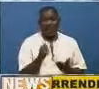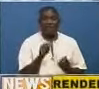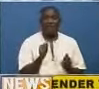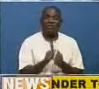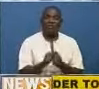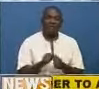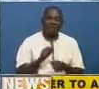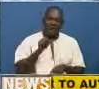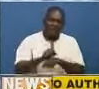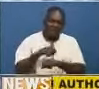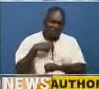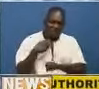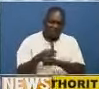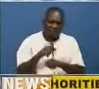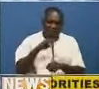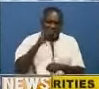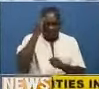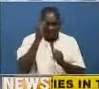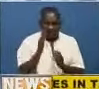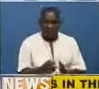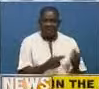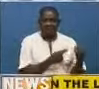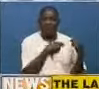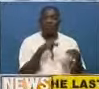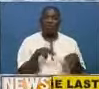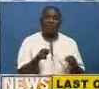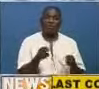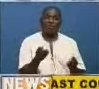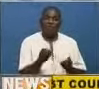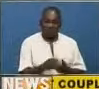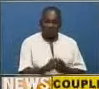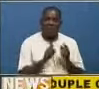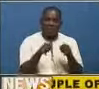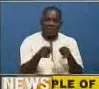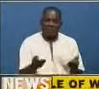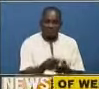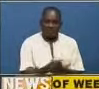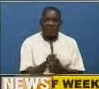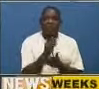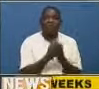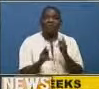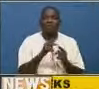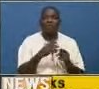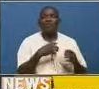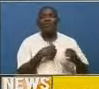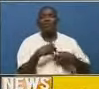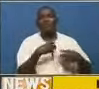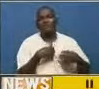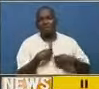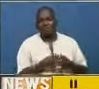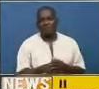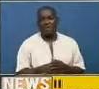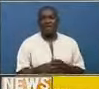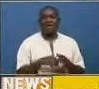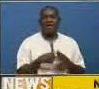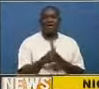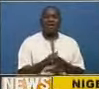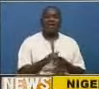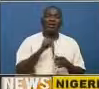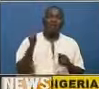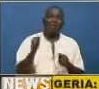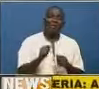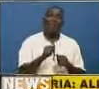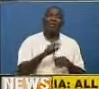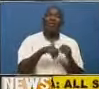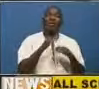with a hard-working Minister of Roads, we want to deal with it. Some residents complained about the behavior of almost all